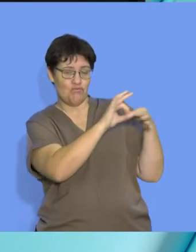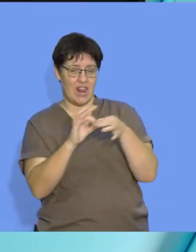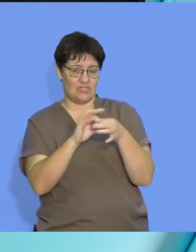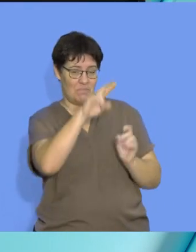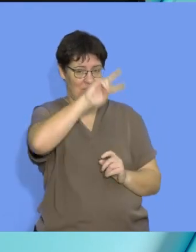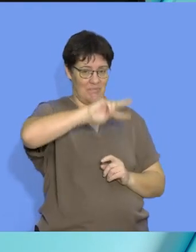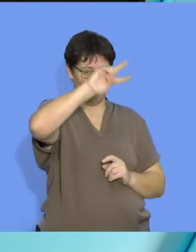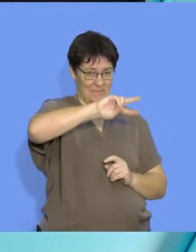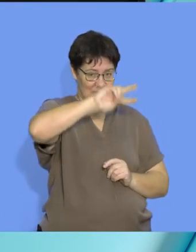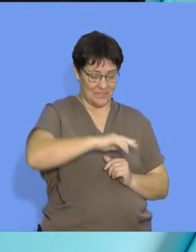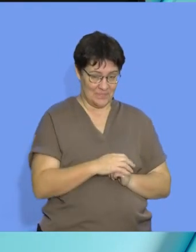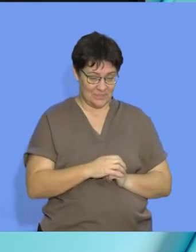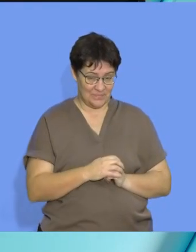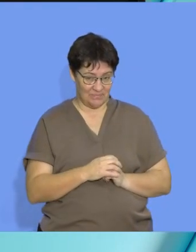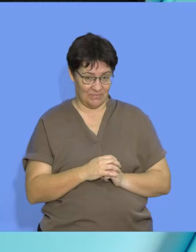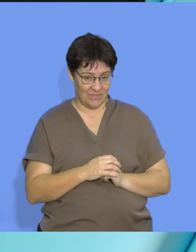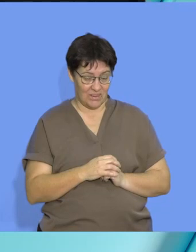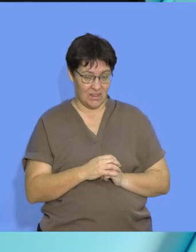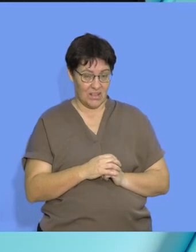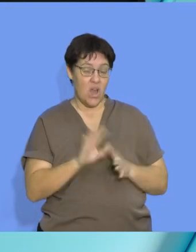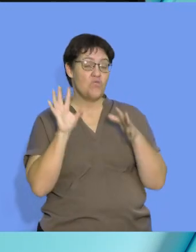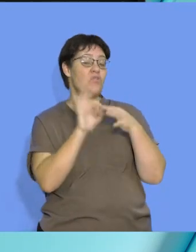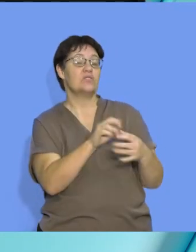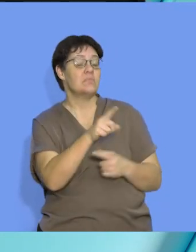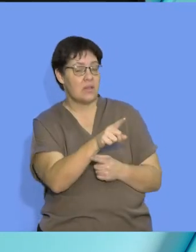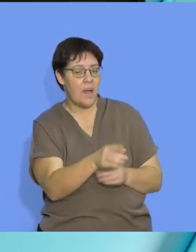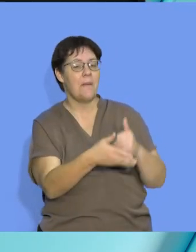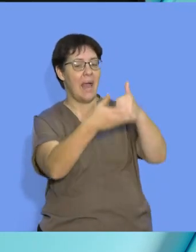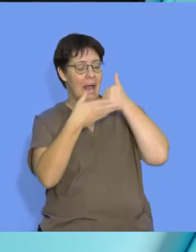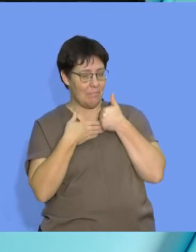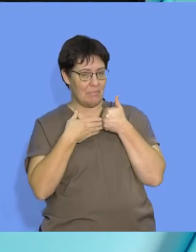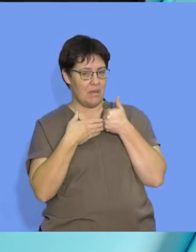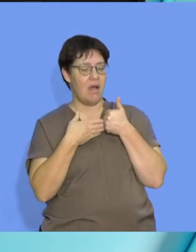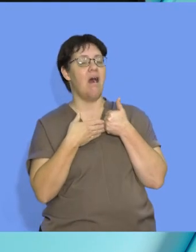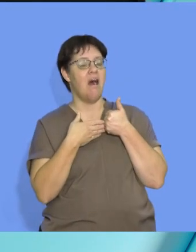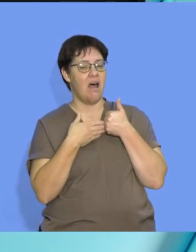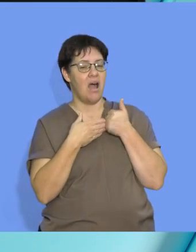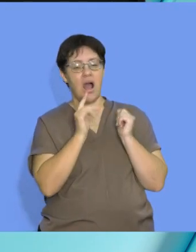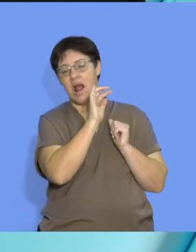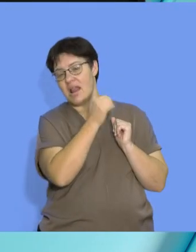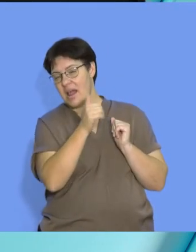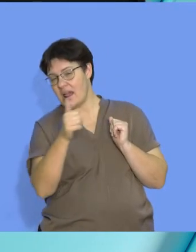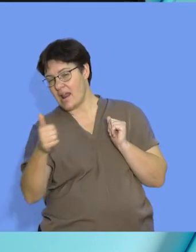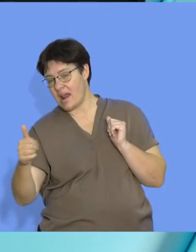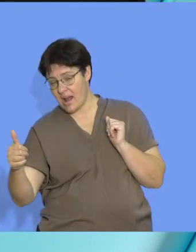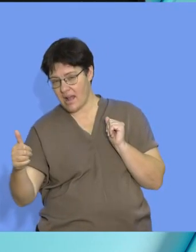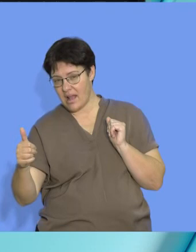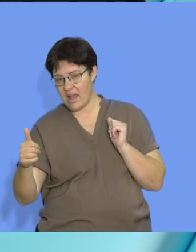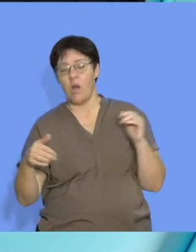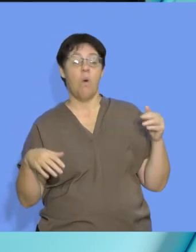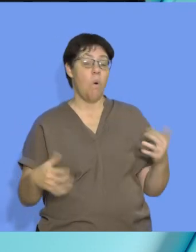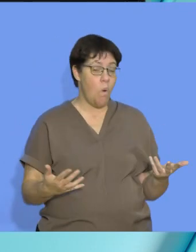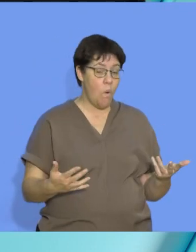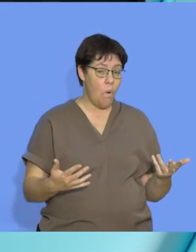And the relationship between these two can help me determine the sequence itself or